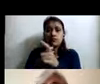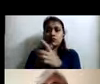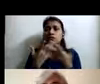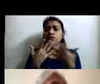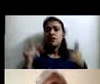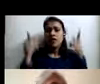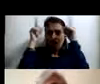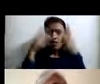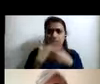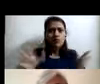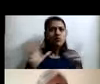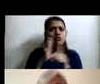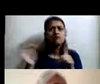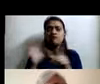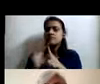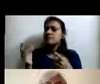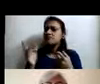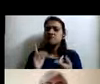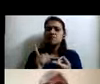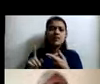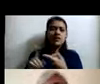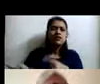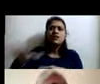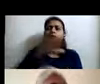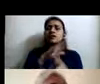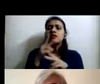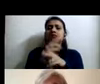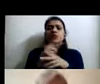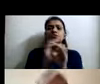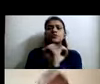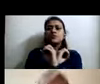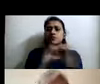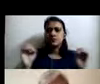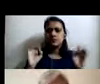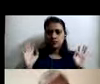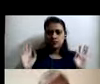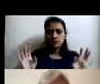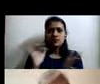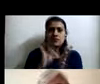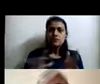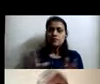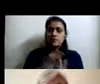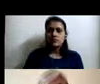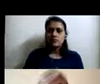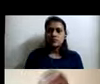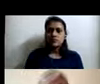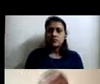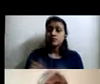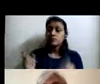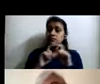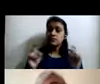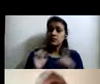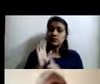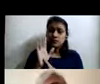about everything that could happen to an unused or uncared for forest was happening in this place. And it was very clear that unless